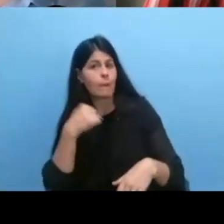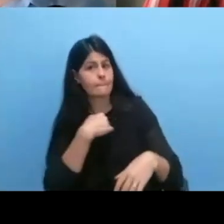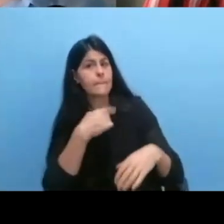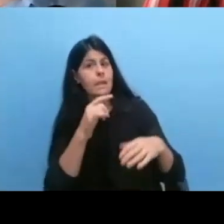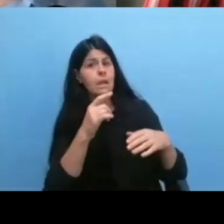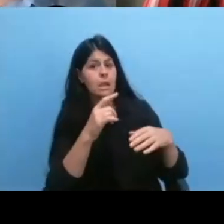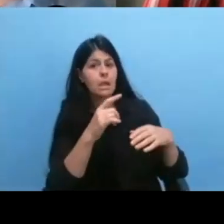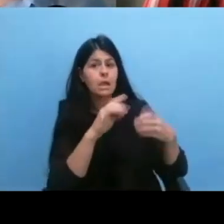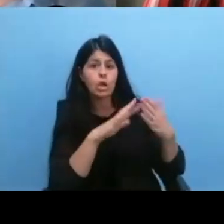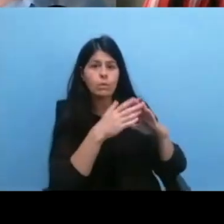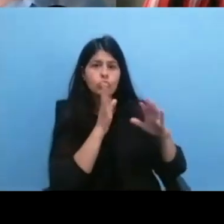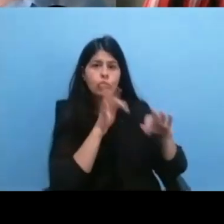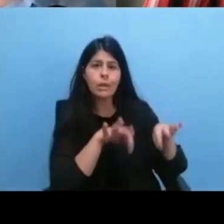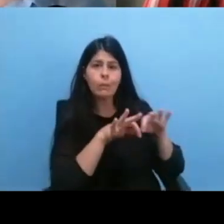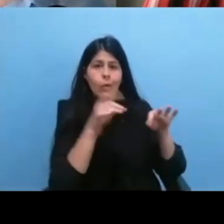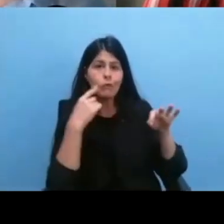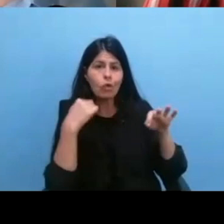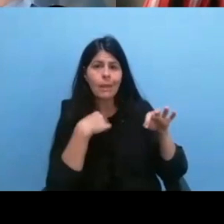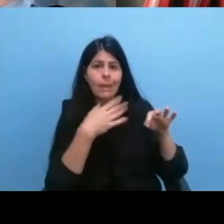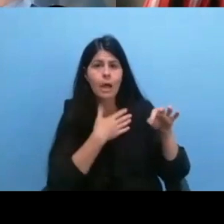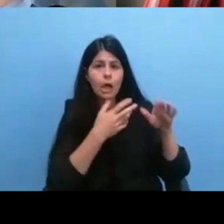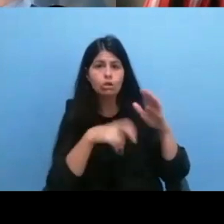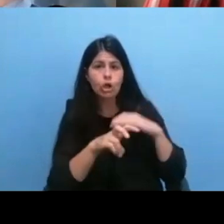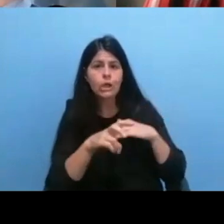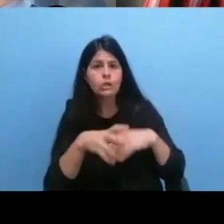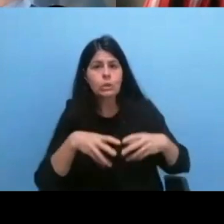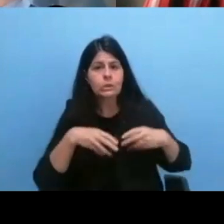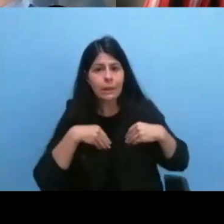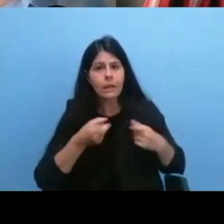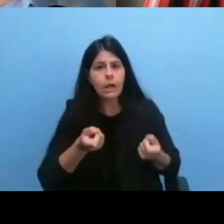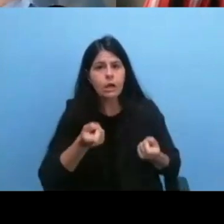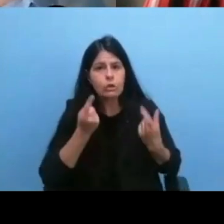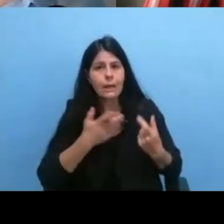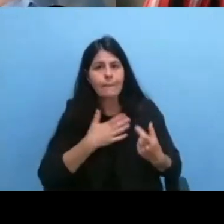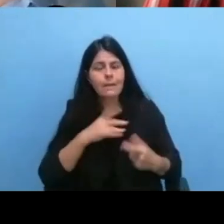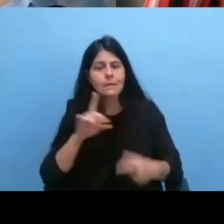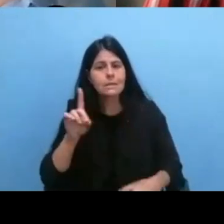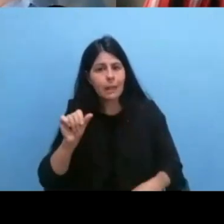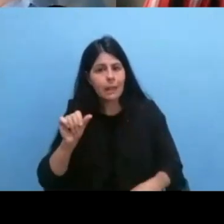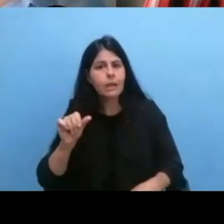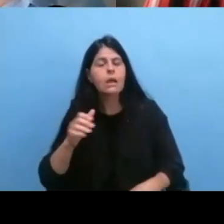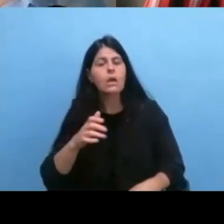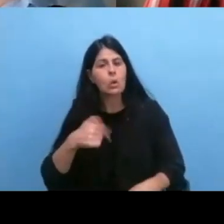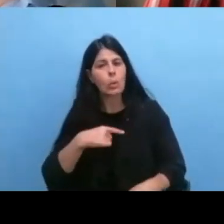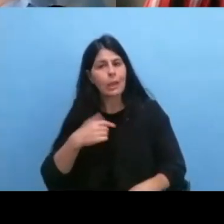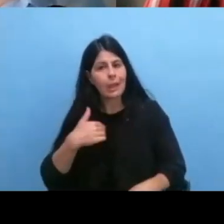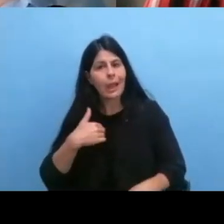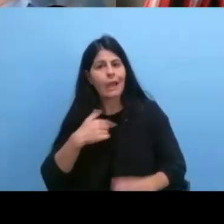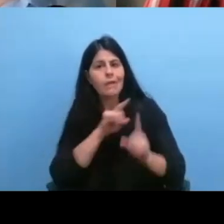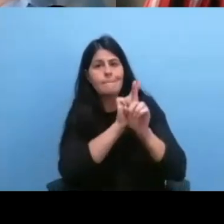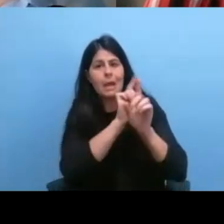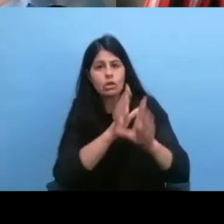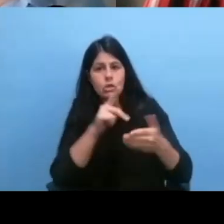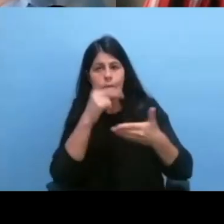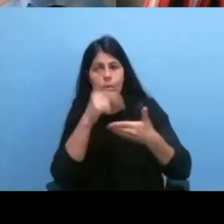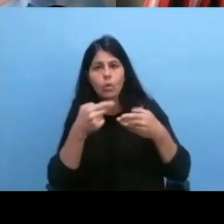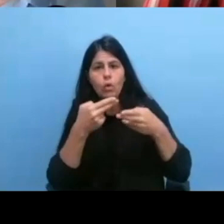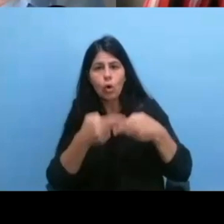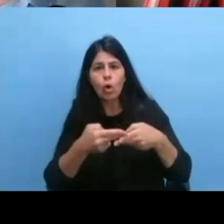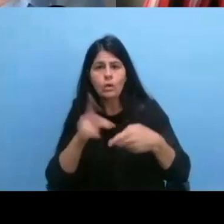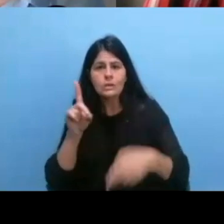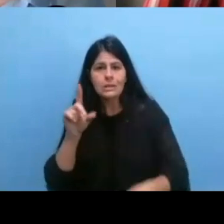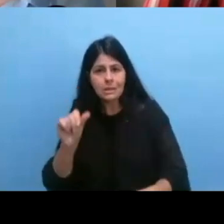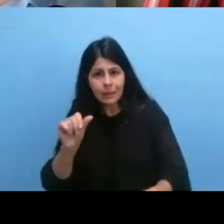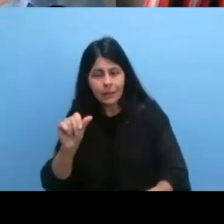journey to accepting and understanding my disability. We have a mentorship program called the Disability in Medicine